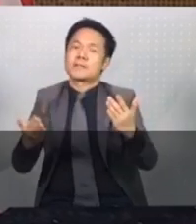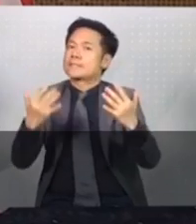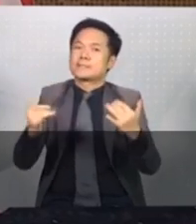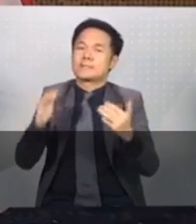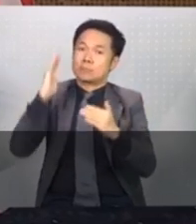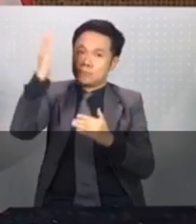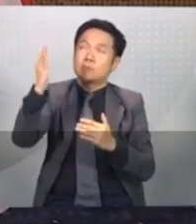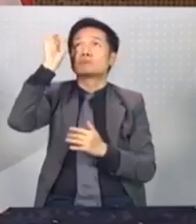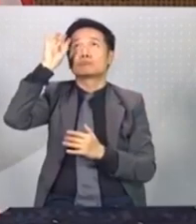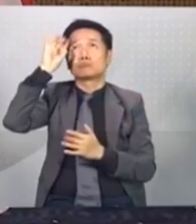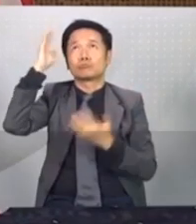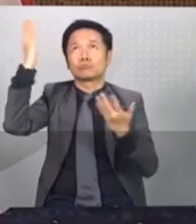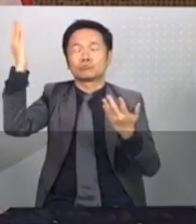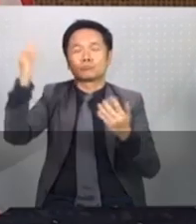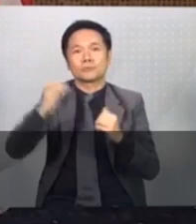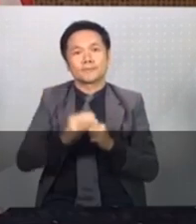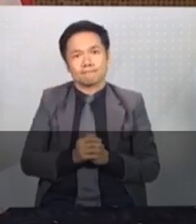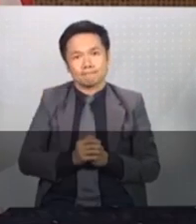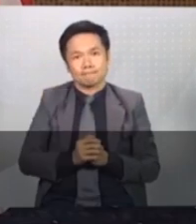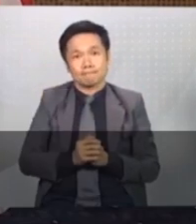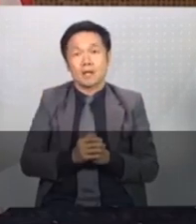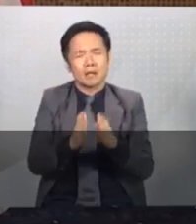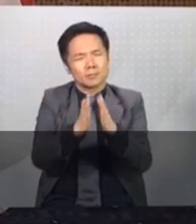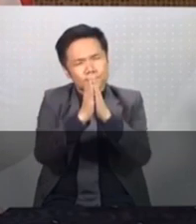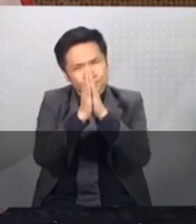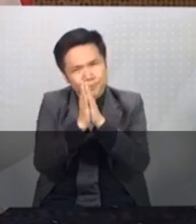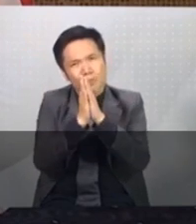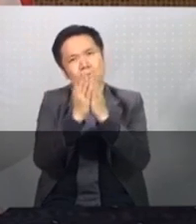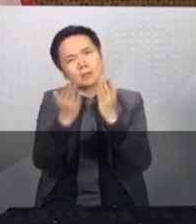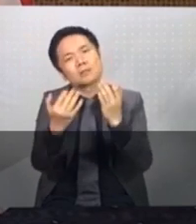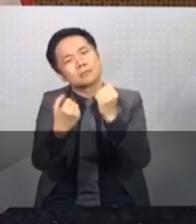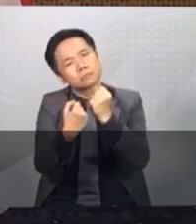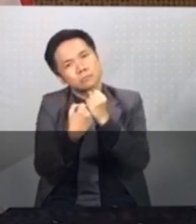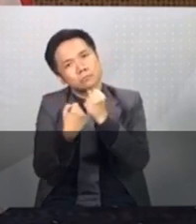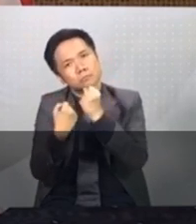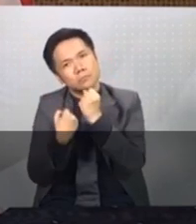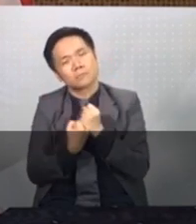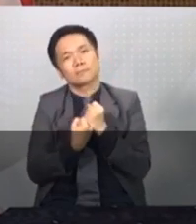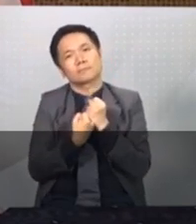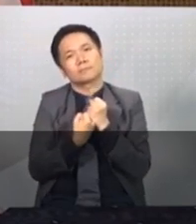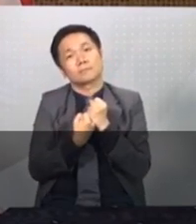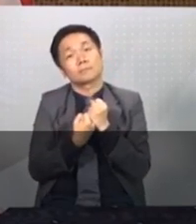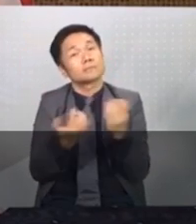settles, inshallah. Saya minta sokongan daripada saudara dan saudari sekalian,